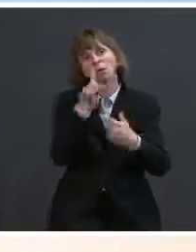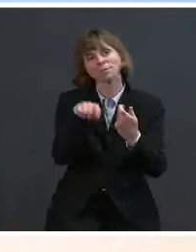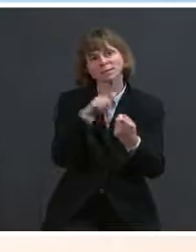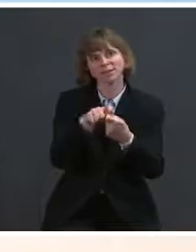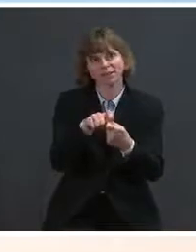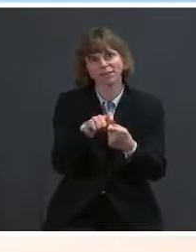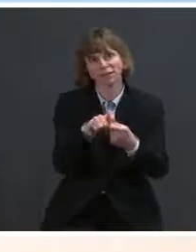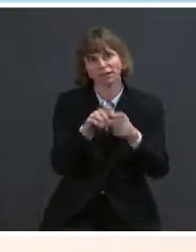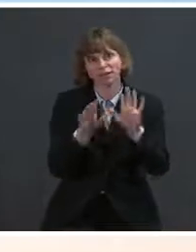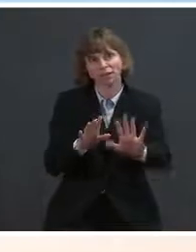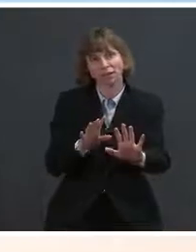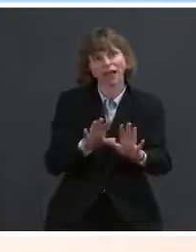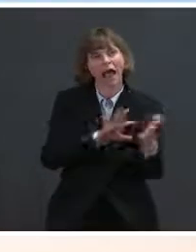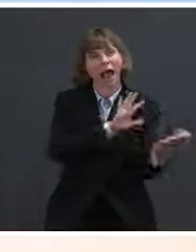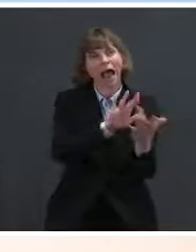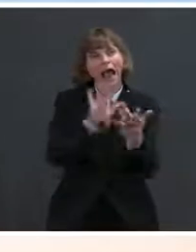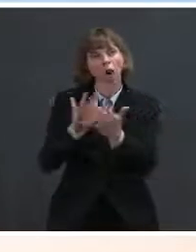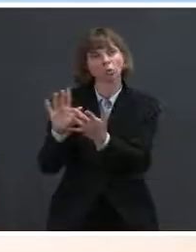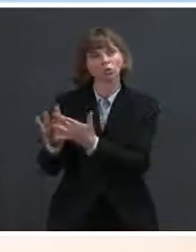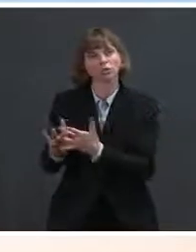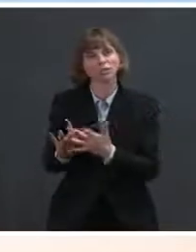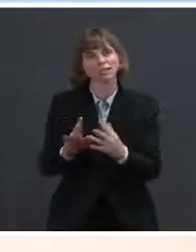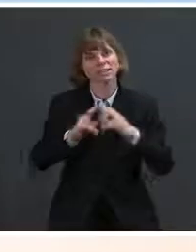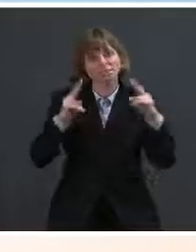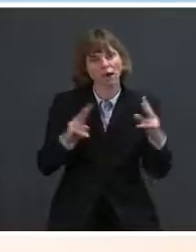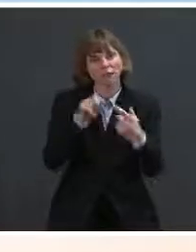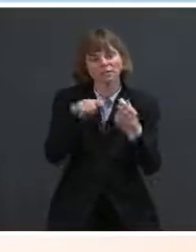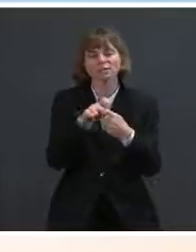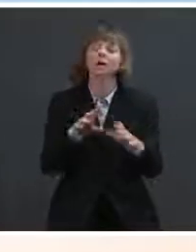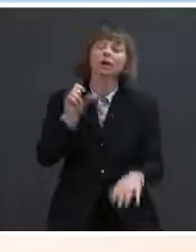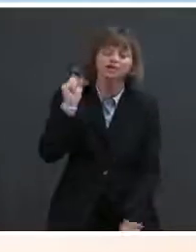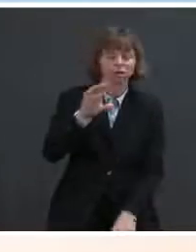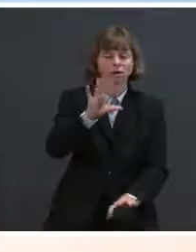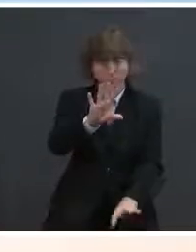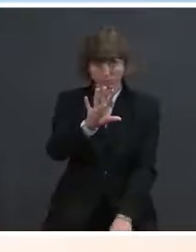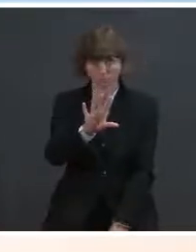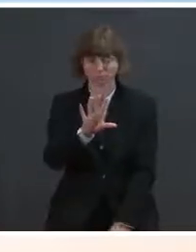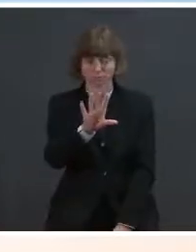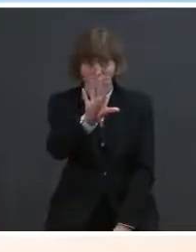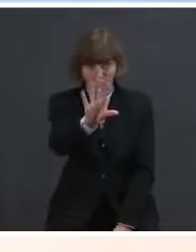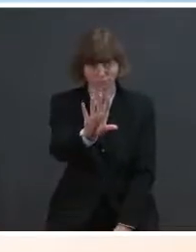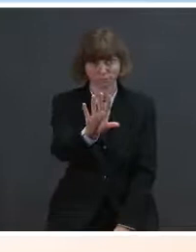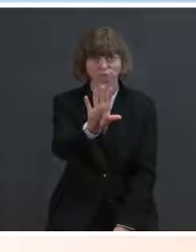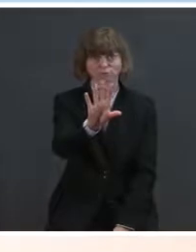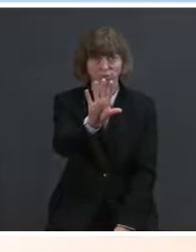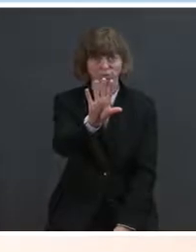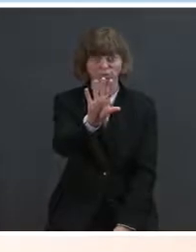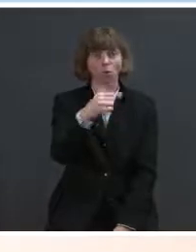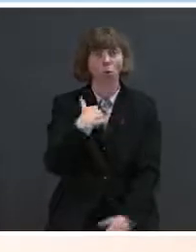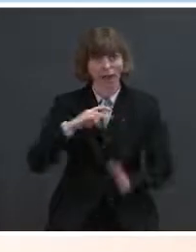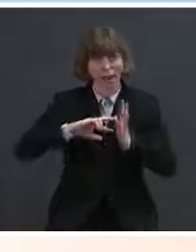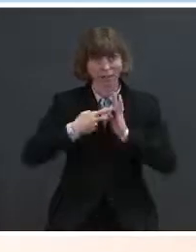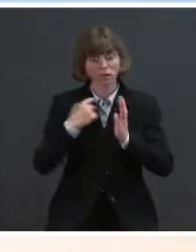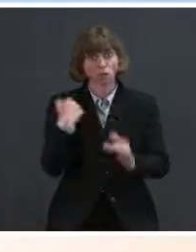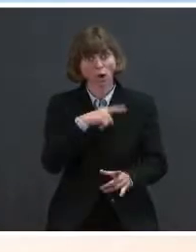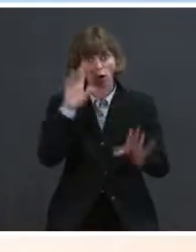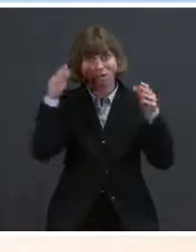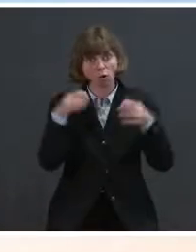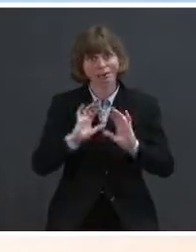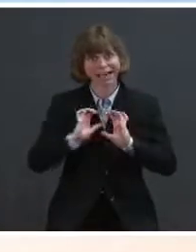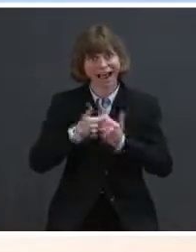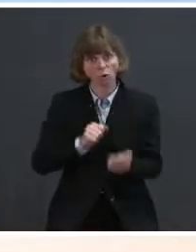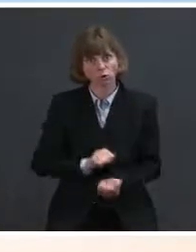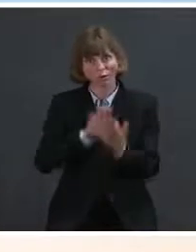about the outreach to Black and brown communities is very specific. Yeah. Is there going to be very specific So what I'm Republican conveying is we are focused on how do we address the